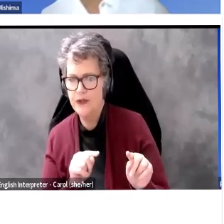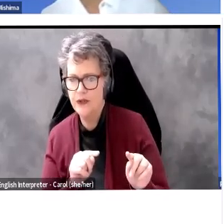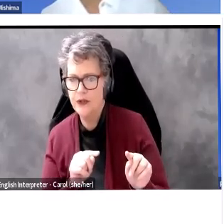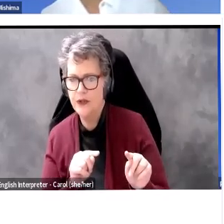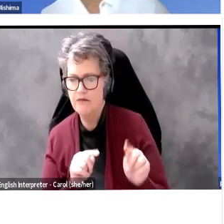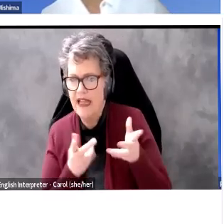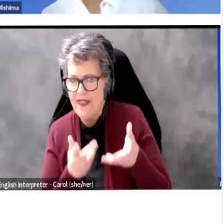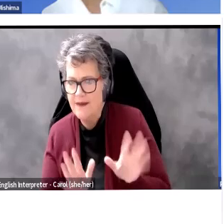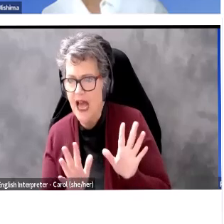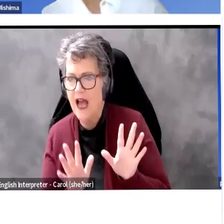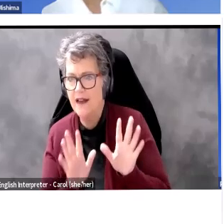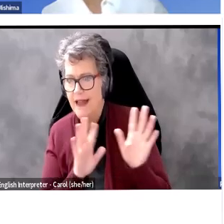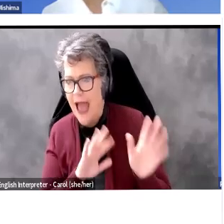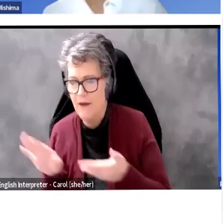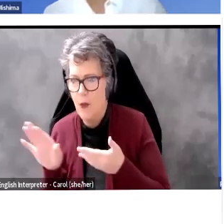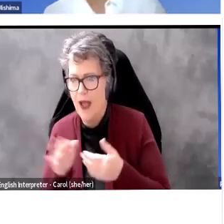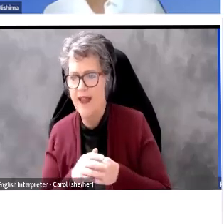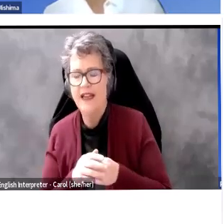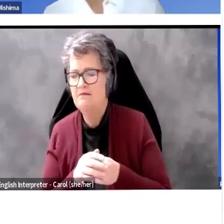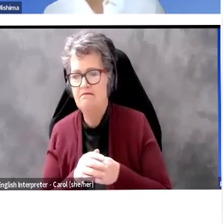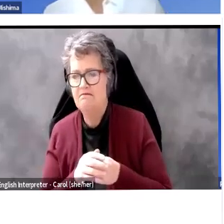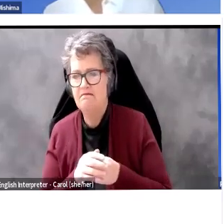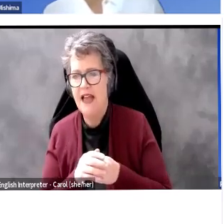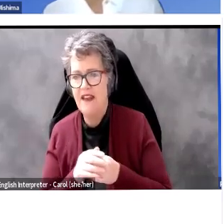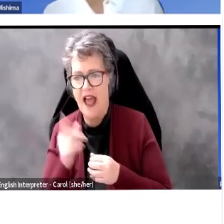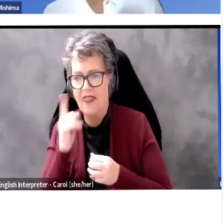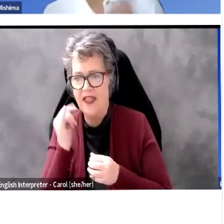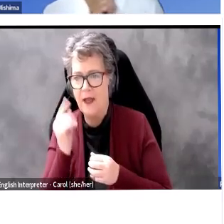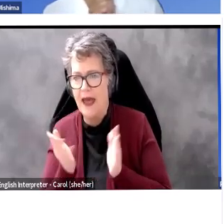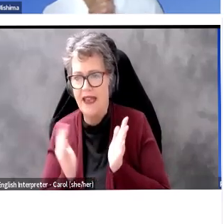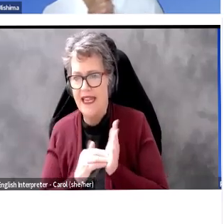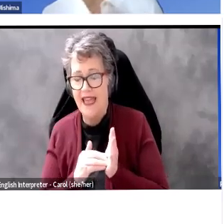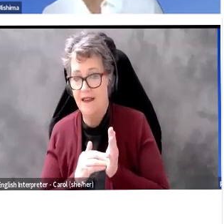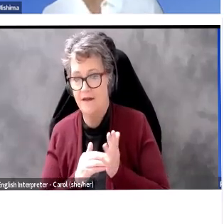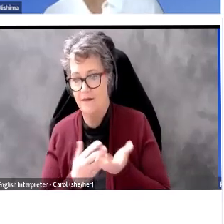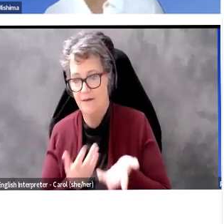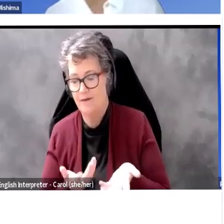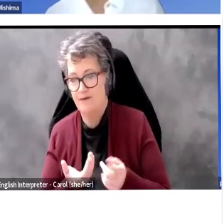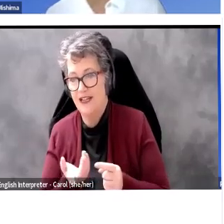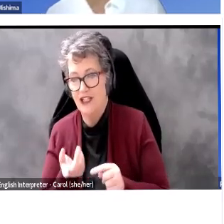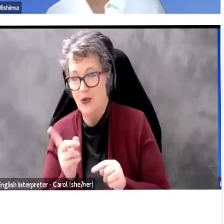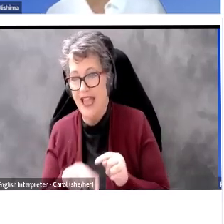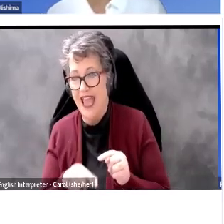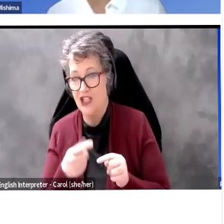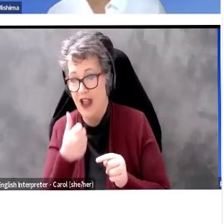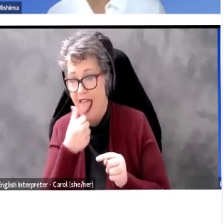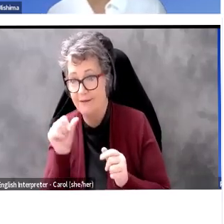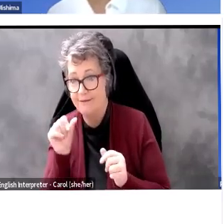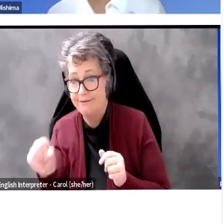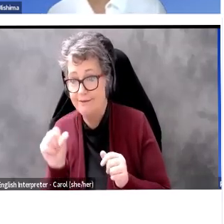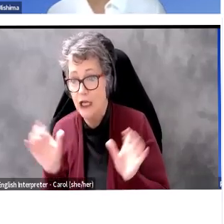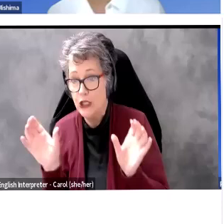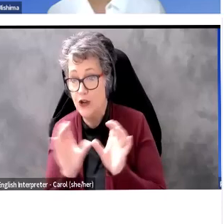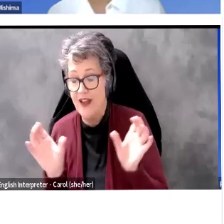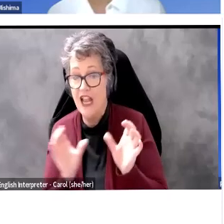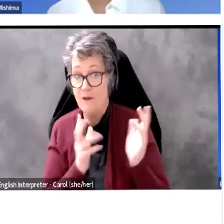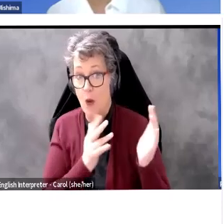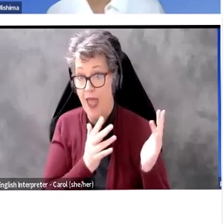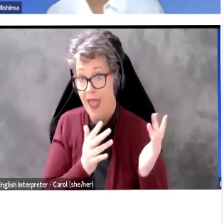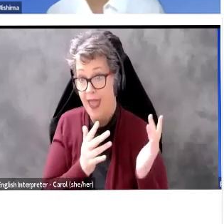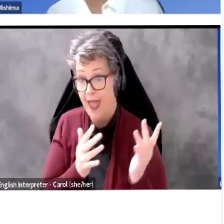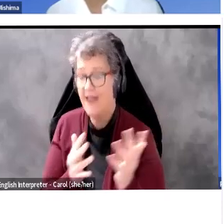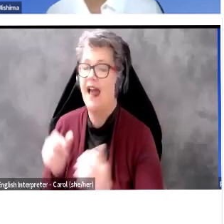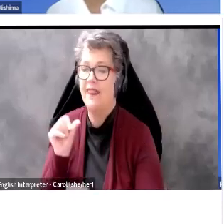them done and out of the way and not think about them, but you just can't push the button to certify them. You'll have to wait till everything is